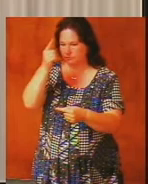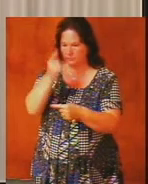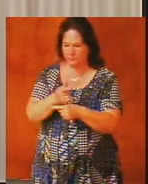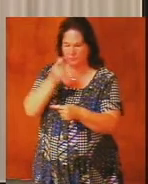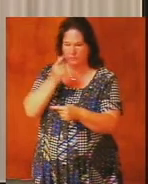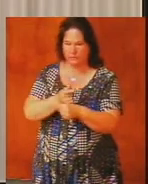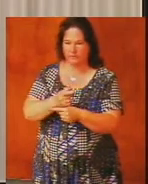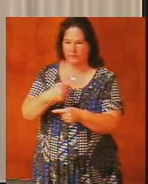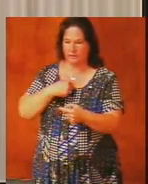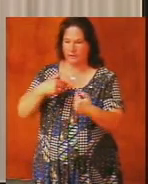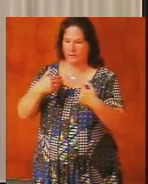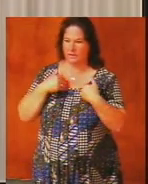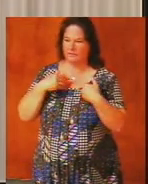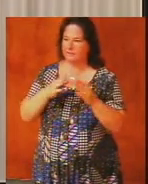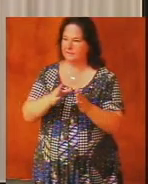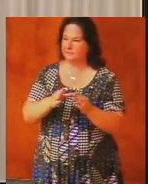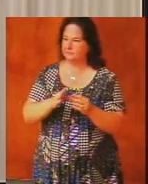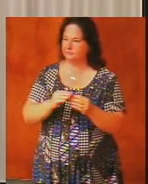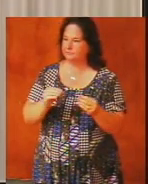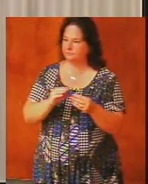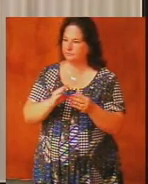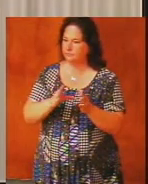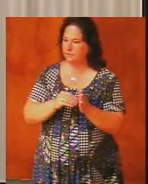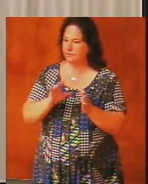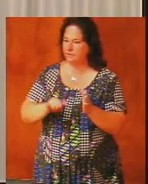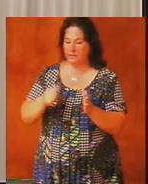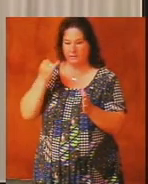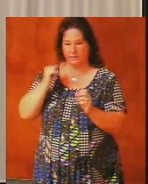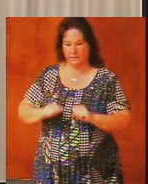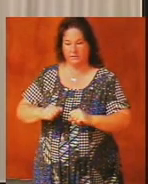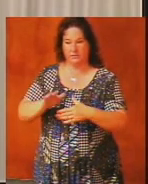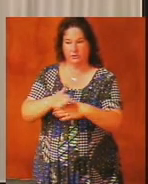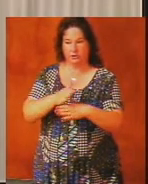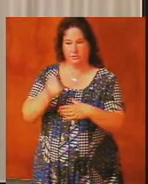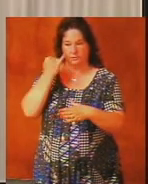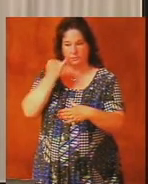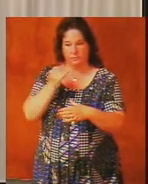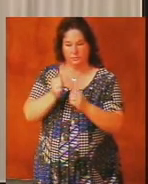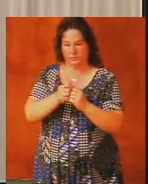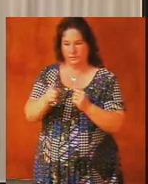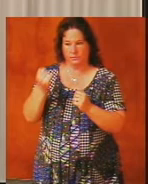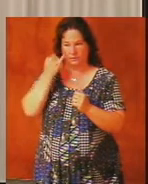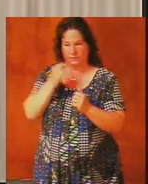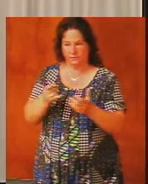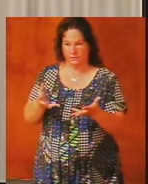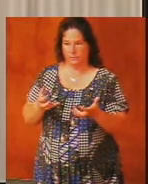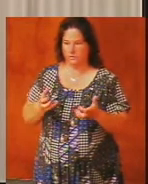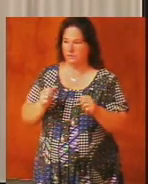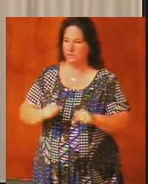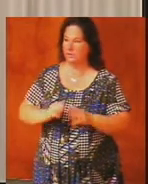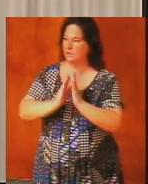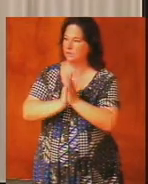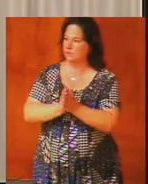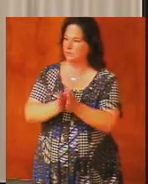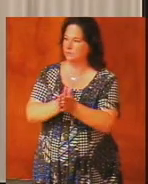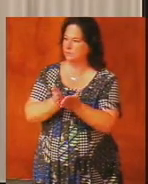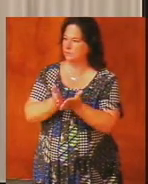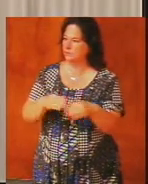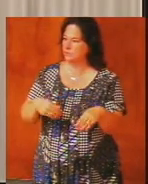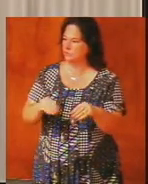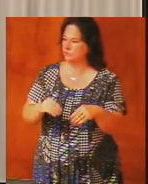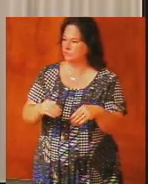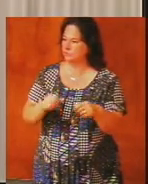And I have a copy of that, and I can get that to you if you'd like. You can ask bookstore workers, the CI bookstore in